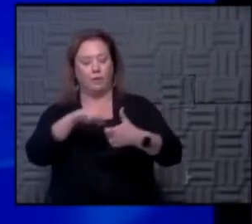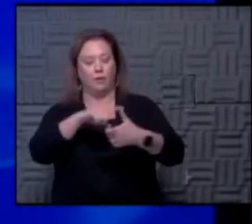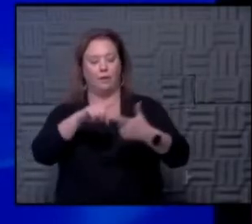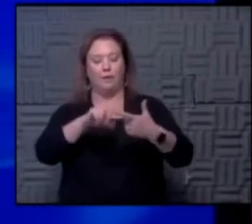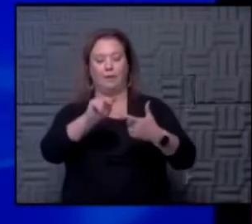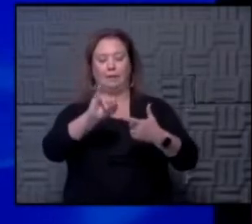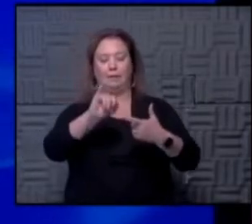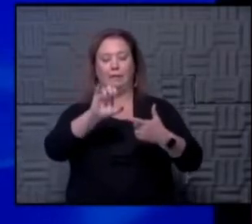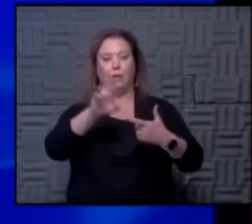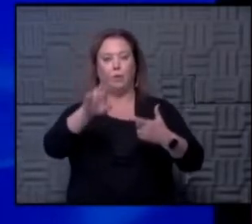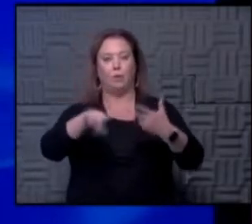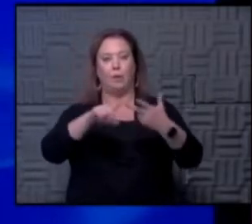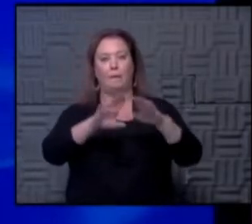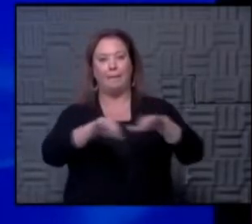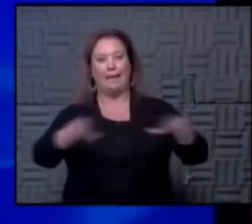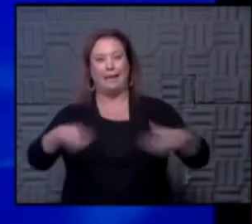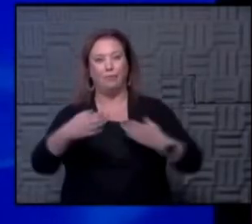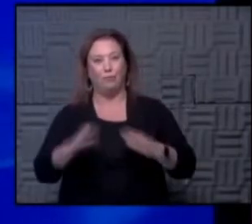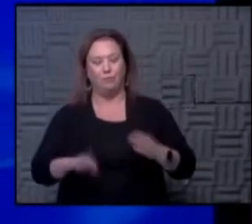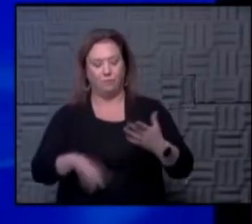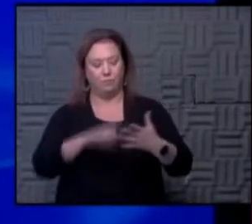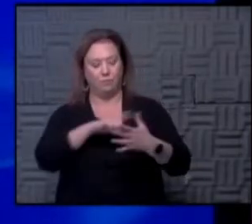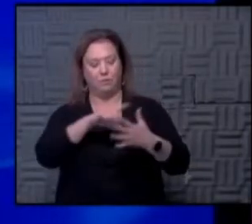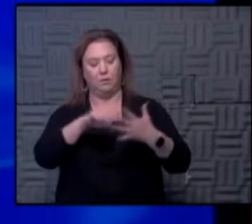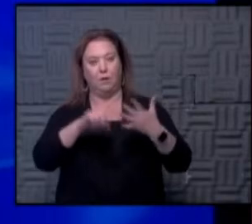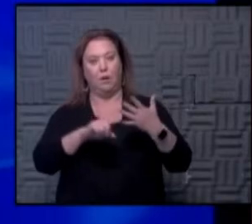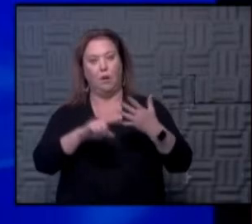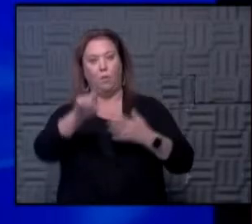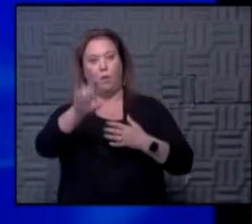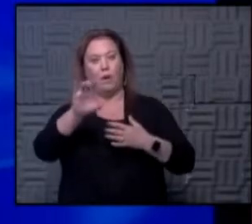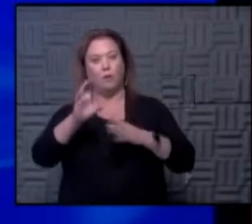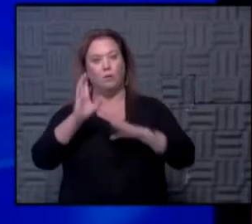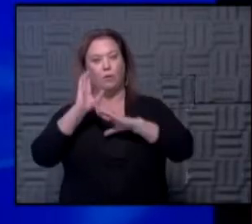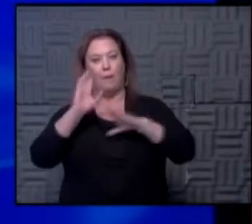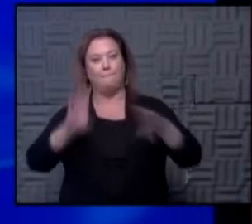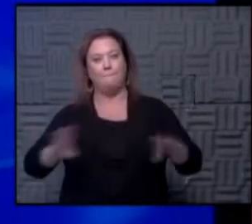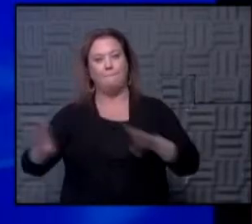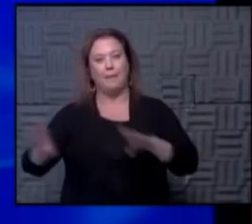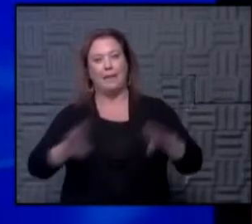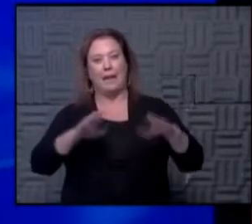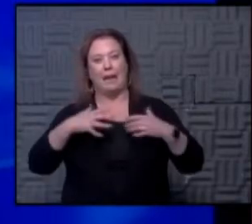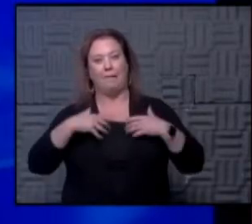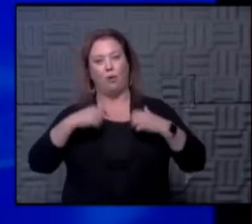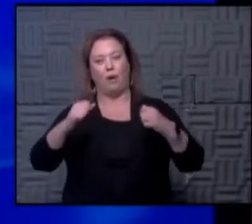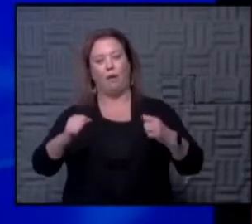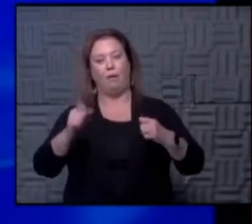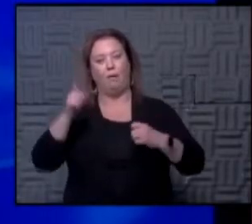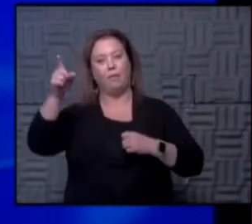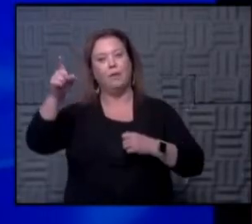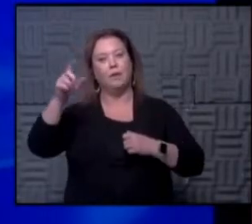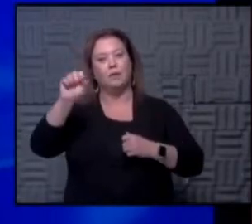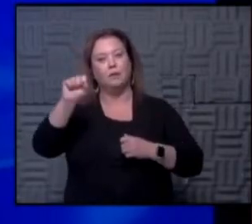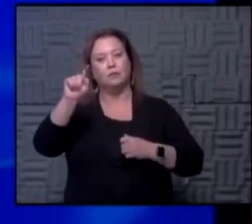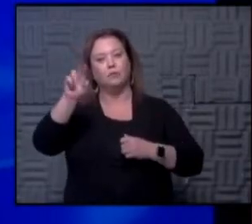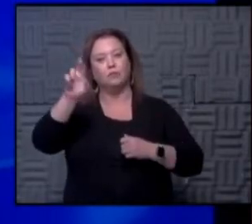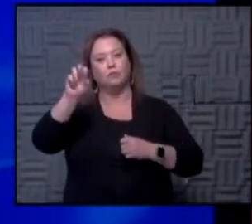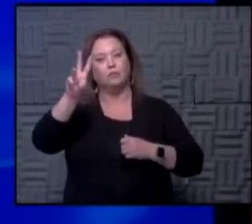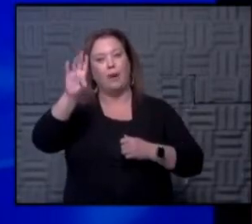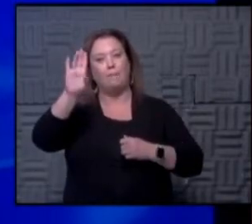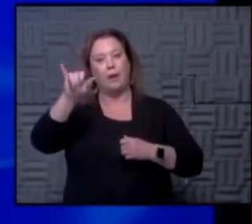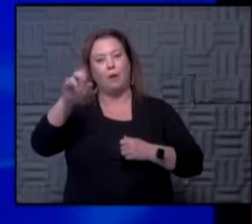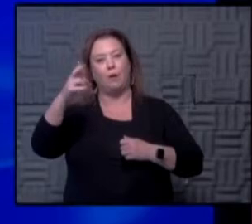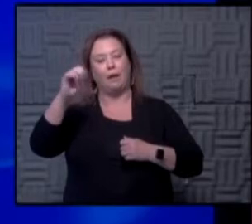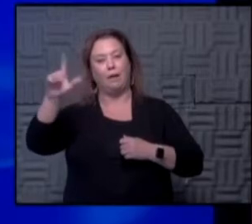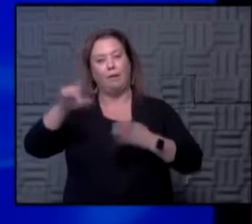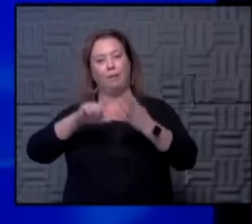our pediatric rooms, and over 100 behavioral health beds on our Strawberry Hill campus and our Marillac campus, all included